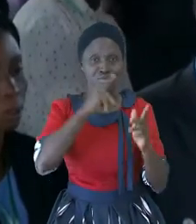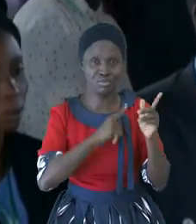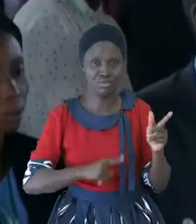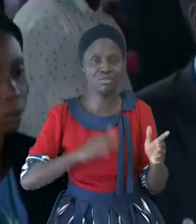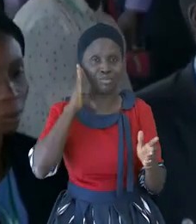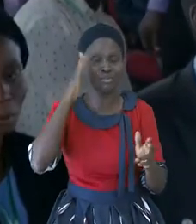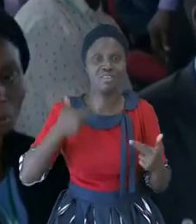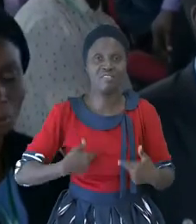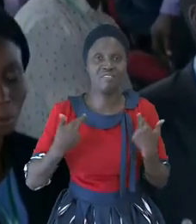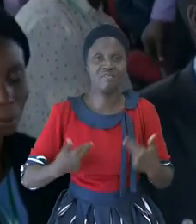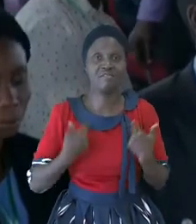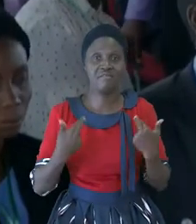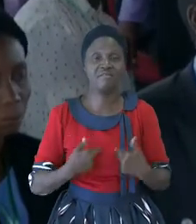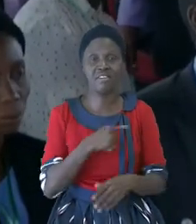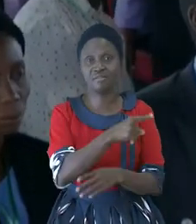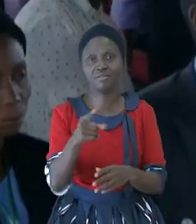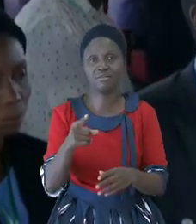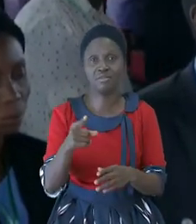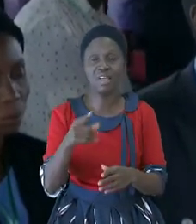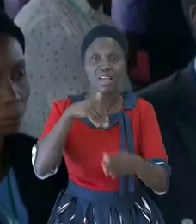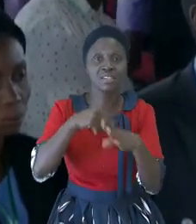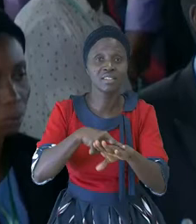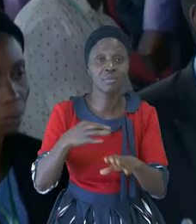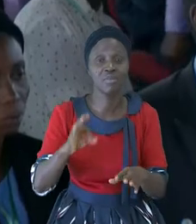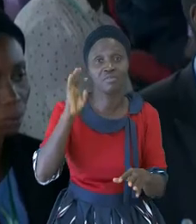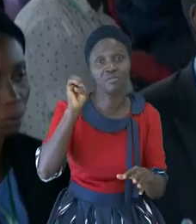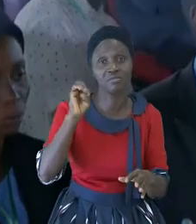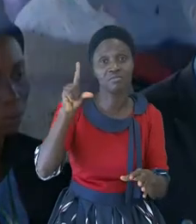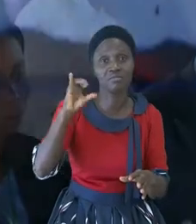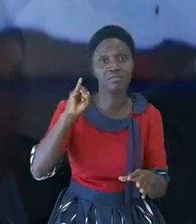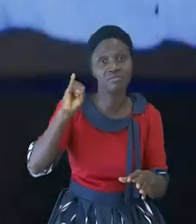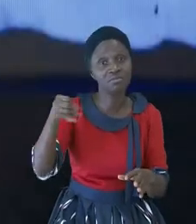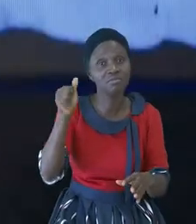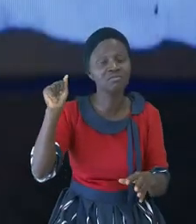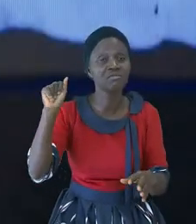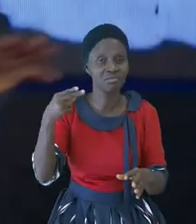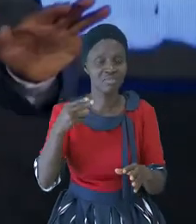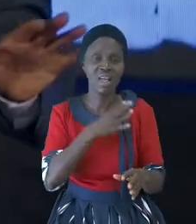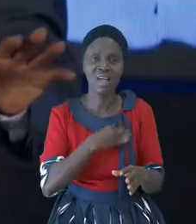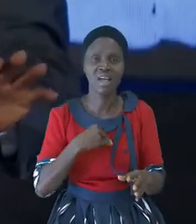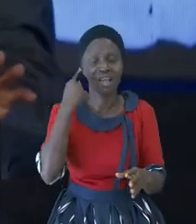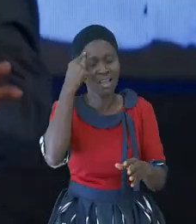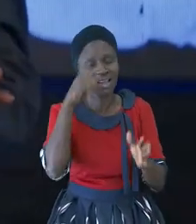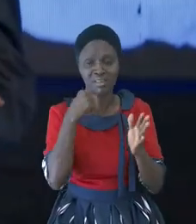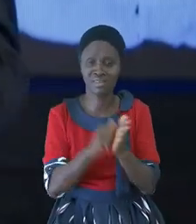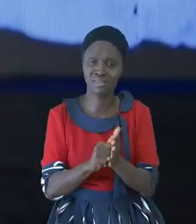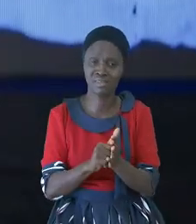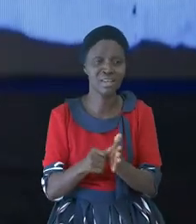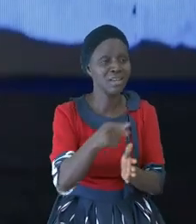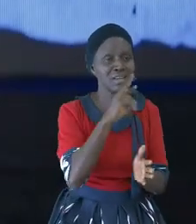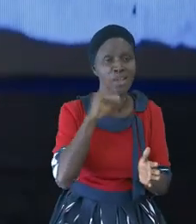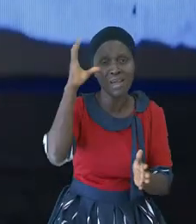comes Elijah, and Elijah said, Lord, they're seeking after my life. They've killed all the